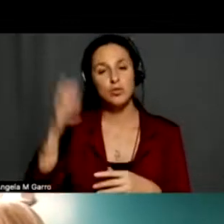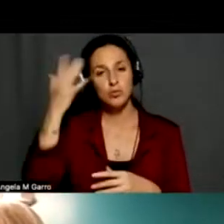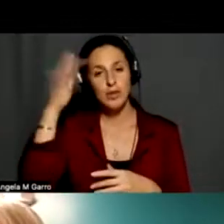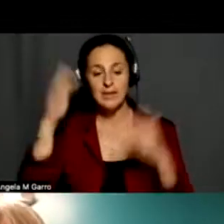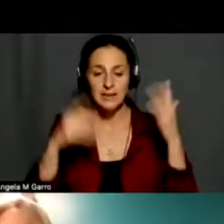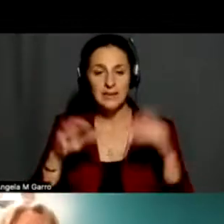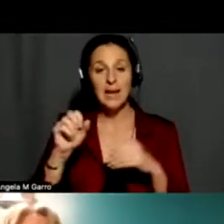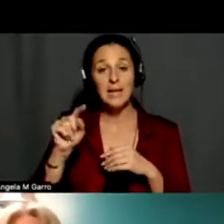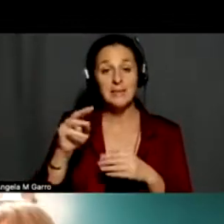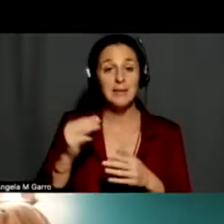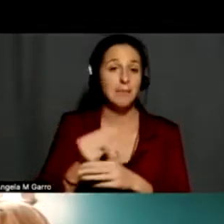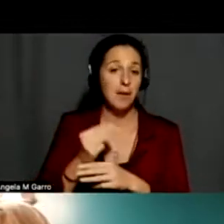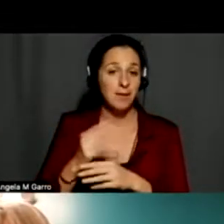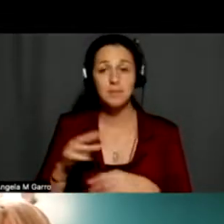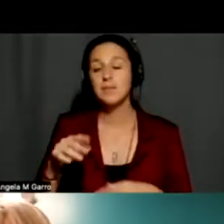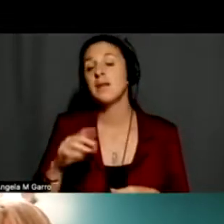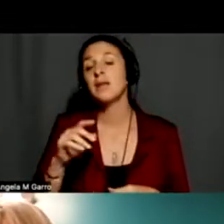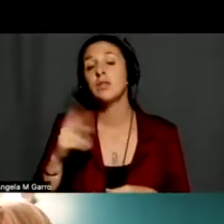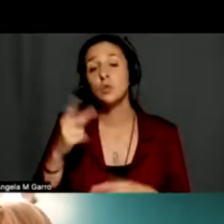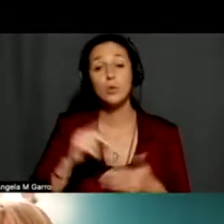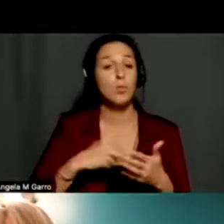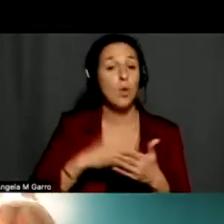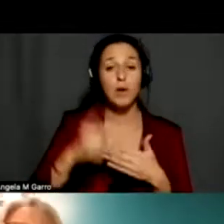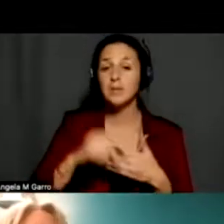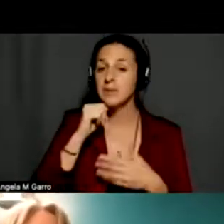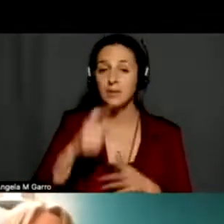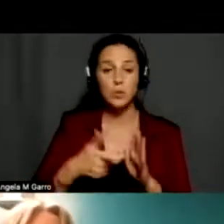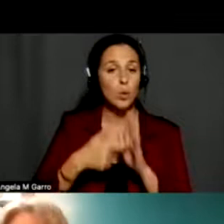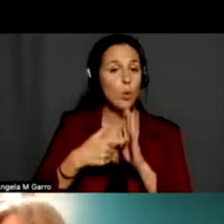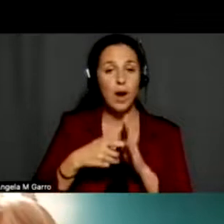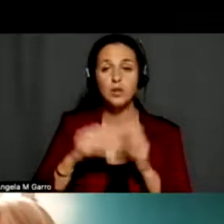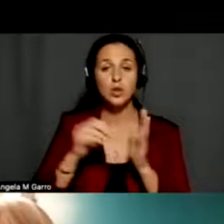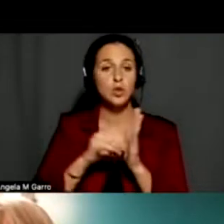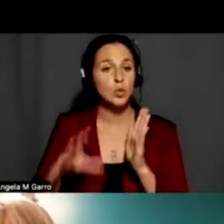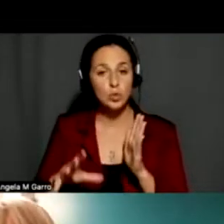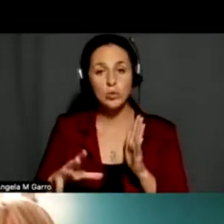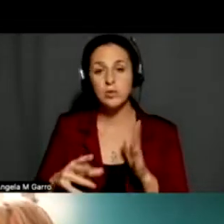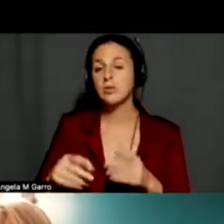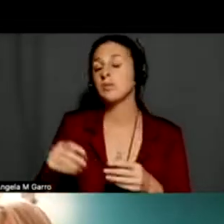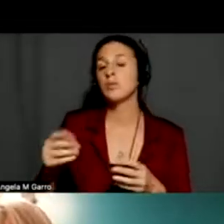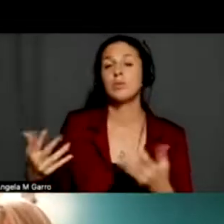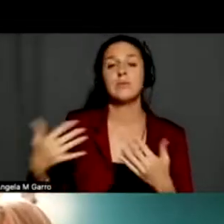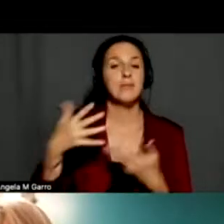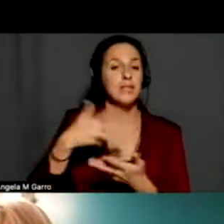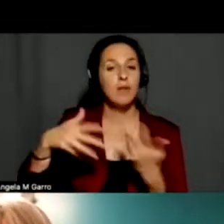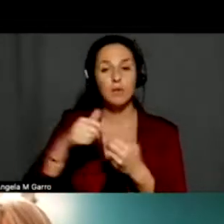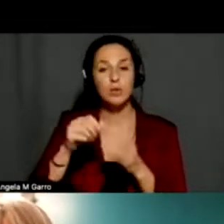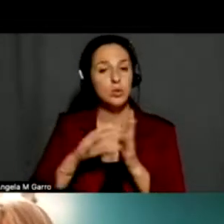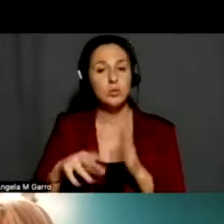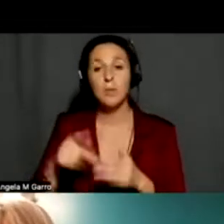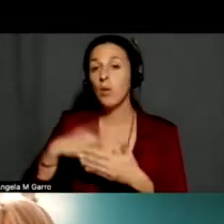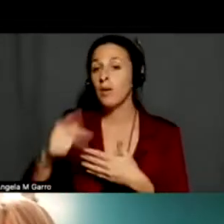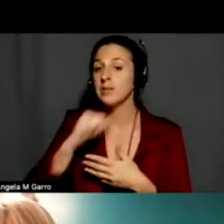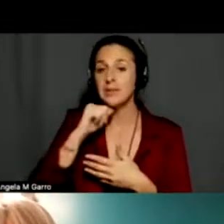These two programs, however, don't require teachers to interact with students in meaningful ways. The programs don't require teachers to